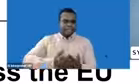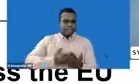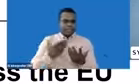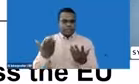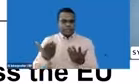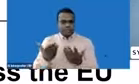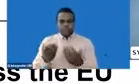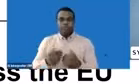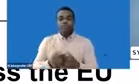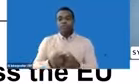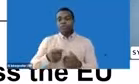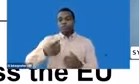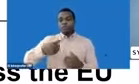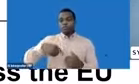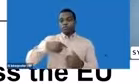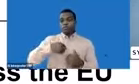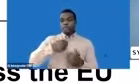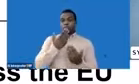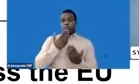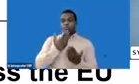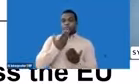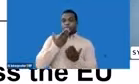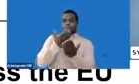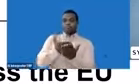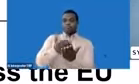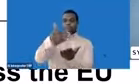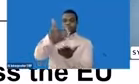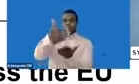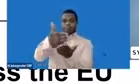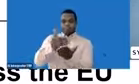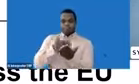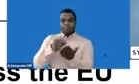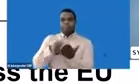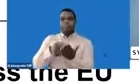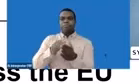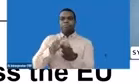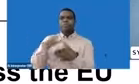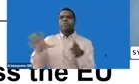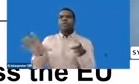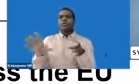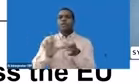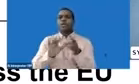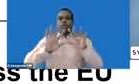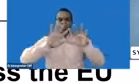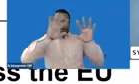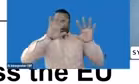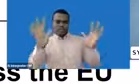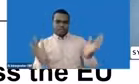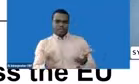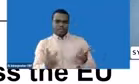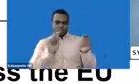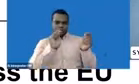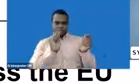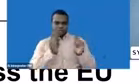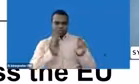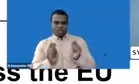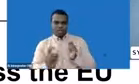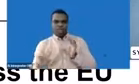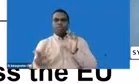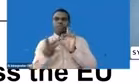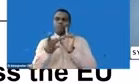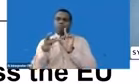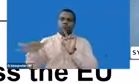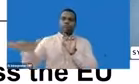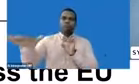teaching methodology provided by this and that respect the needs